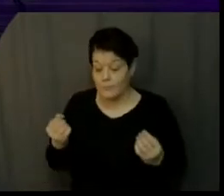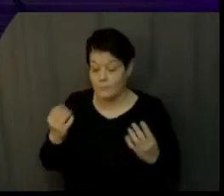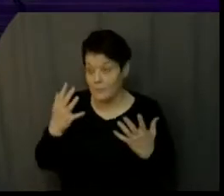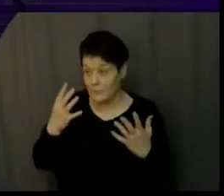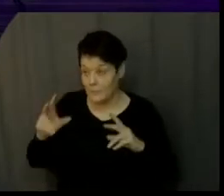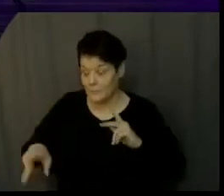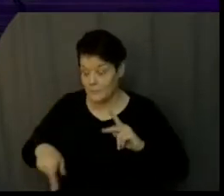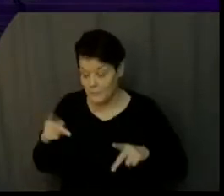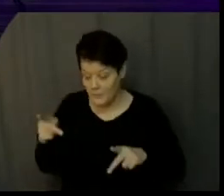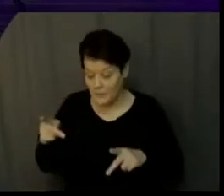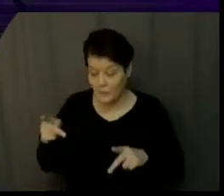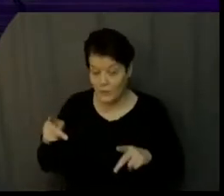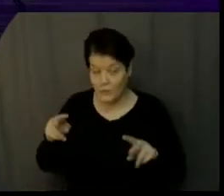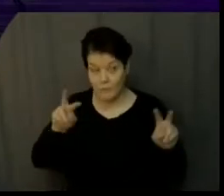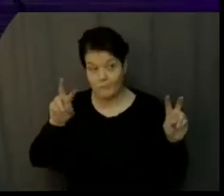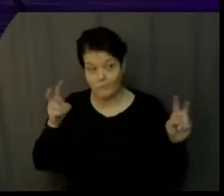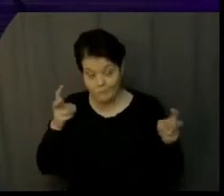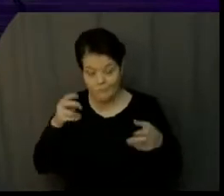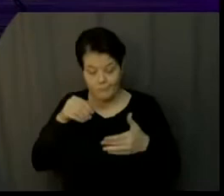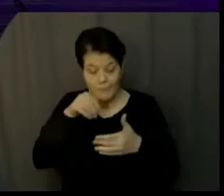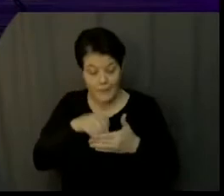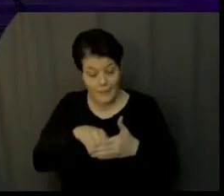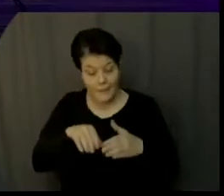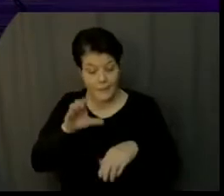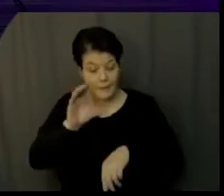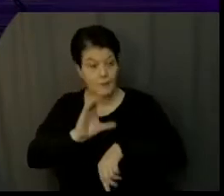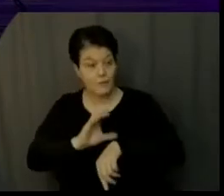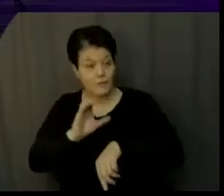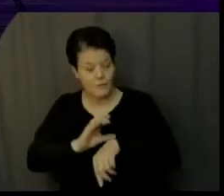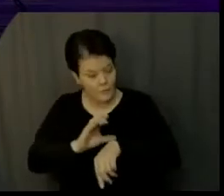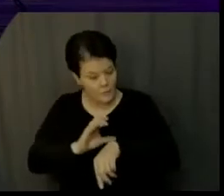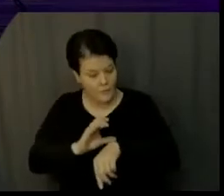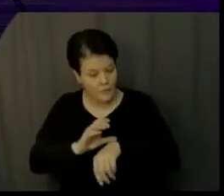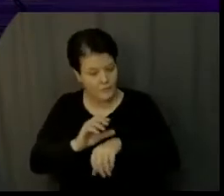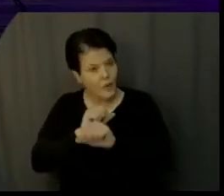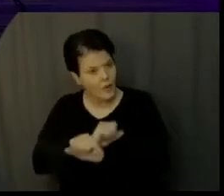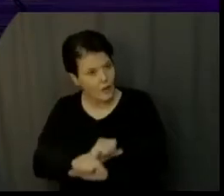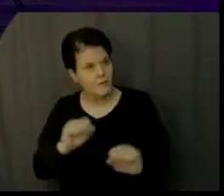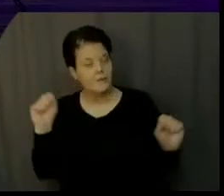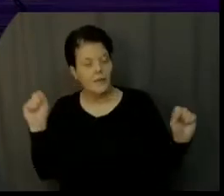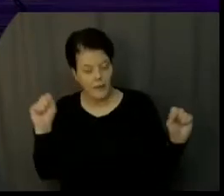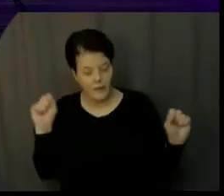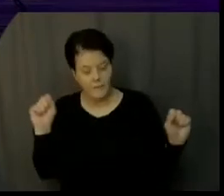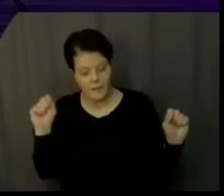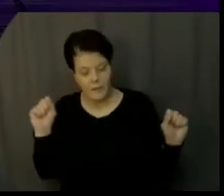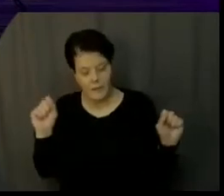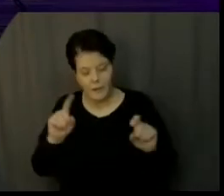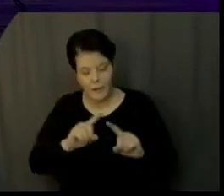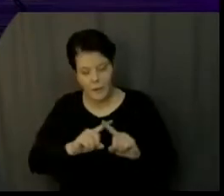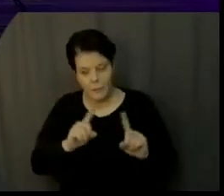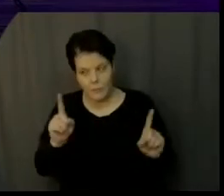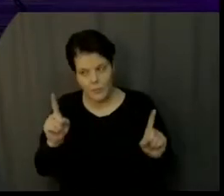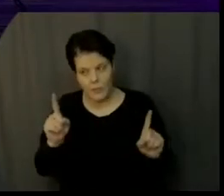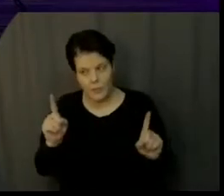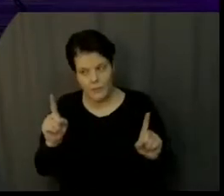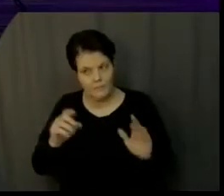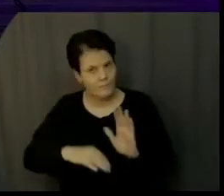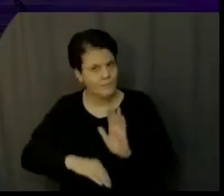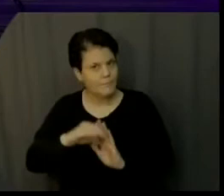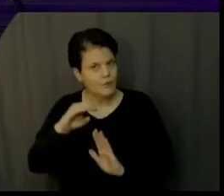piano, he has to tell them like over 40 decades. Or four decades, excuse me, over 40